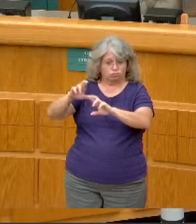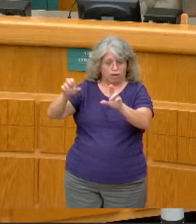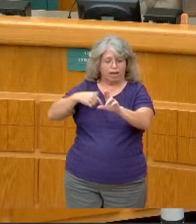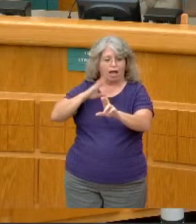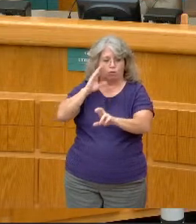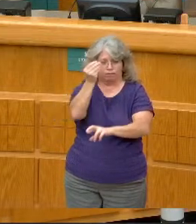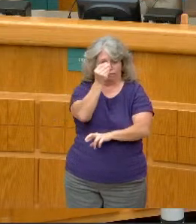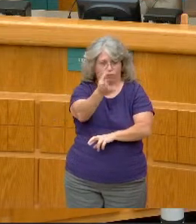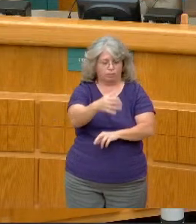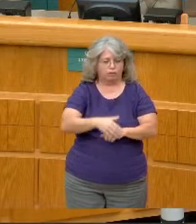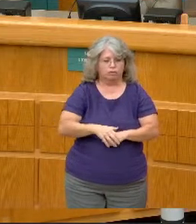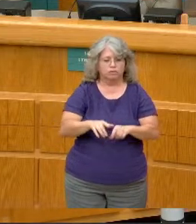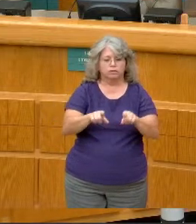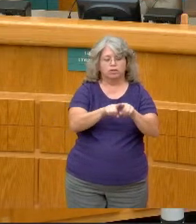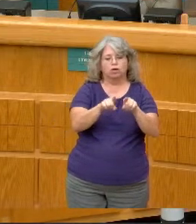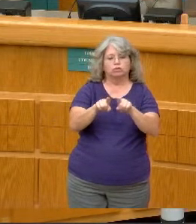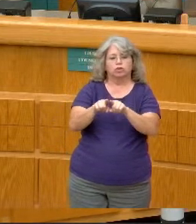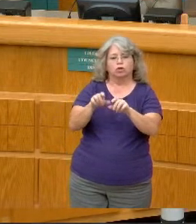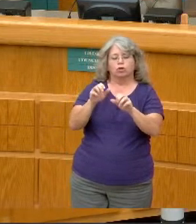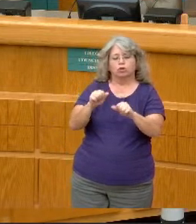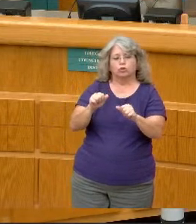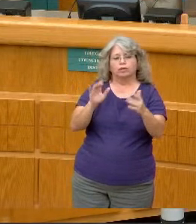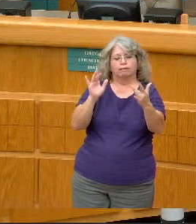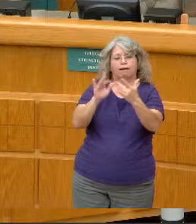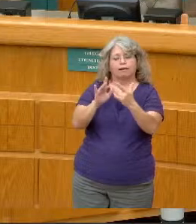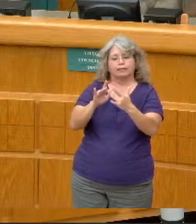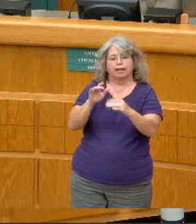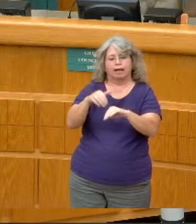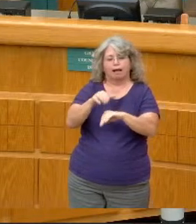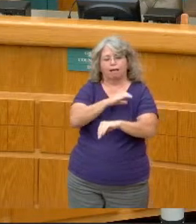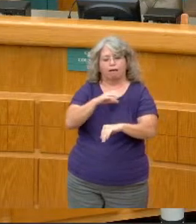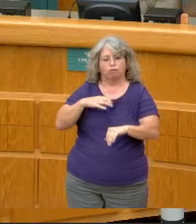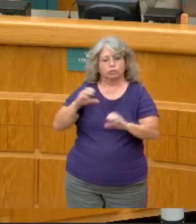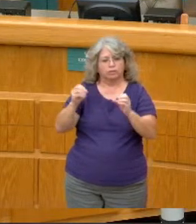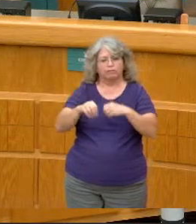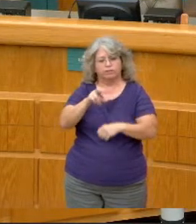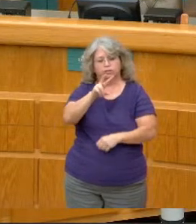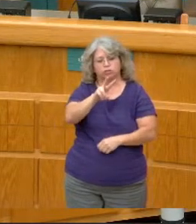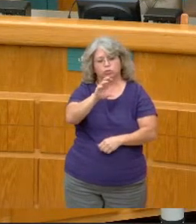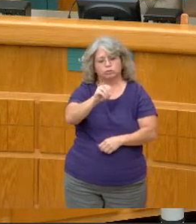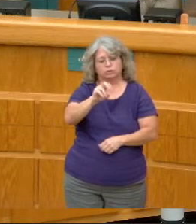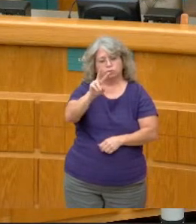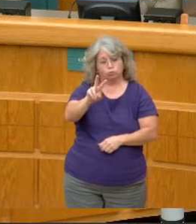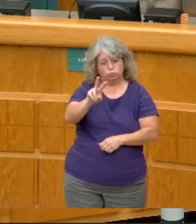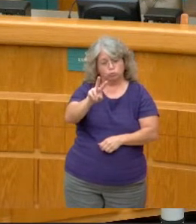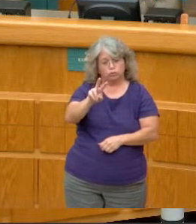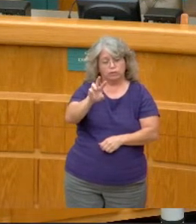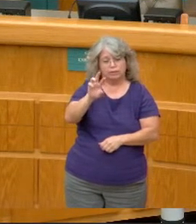you. But there's also a contact at the Congressional Affairs Office, and that's